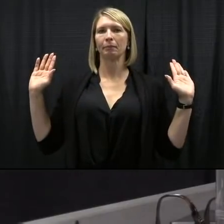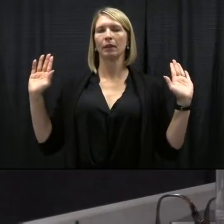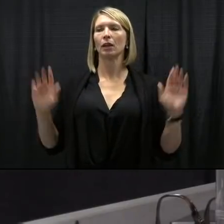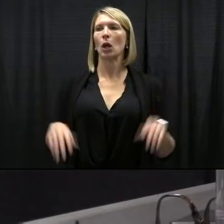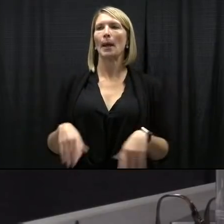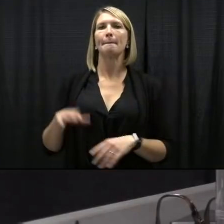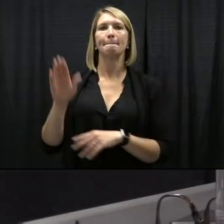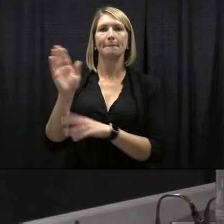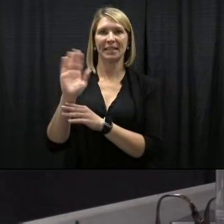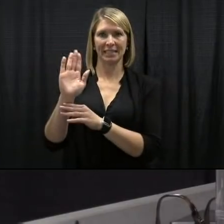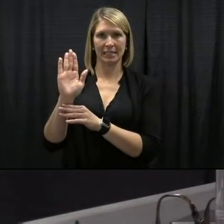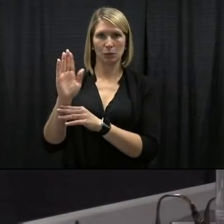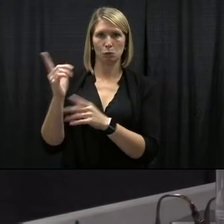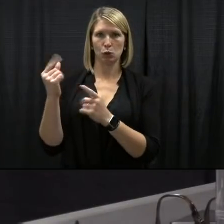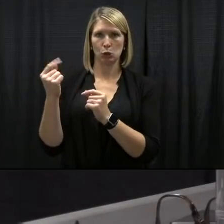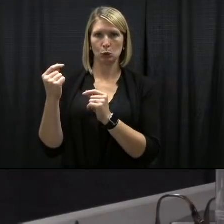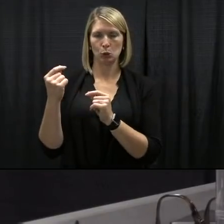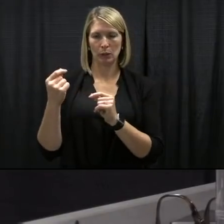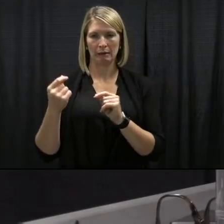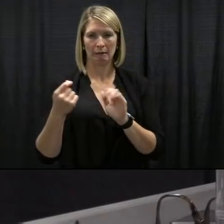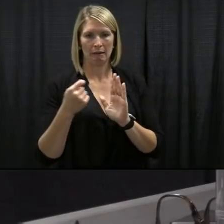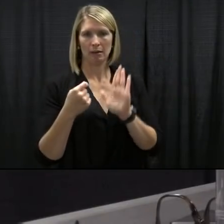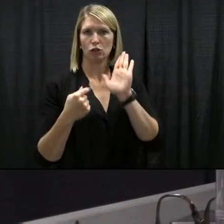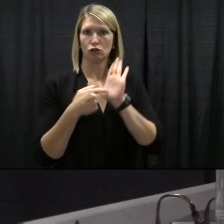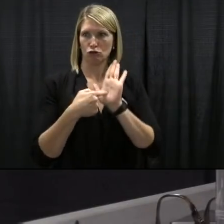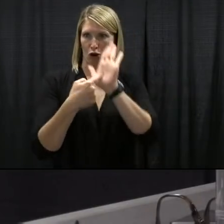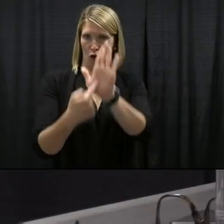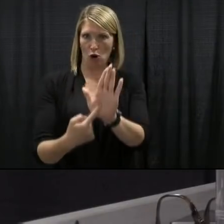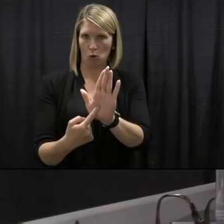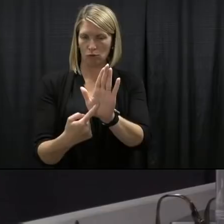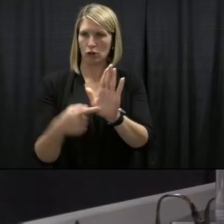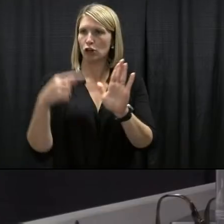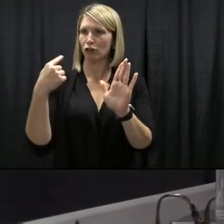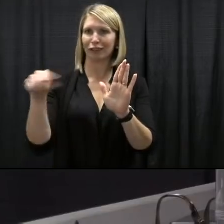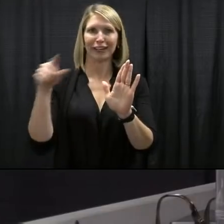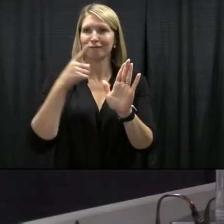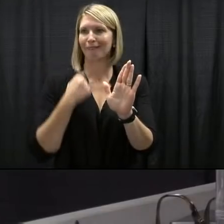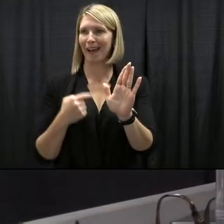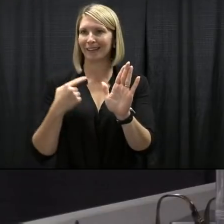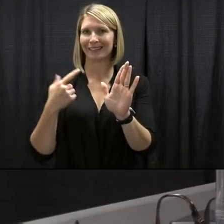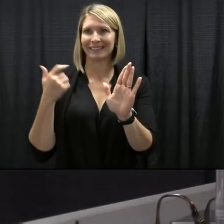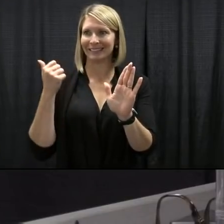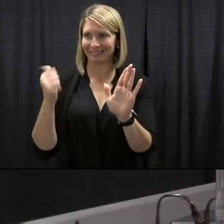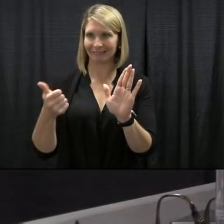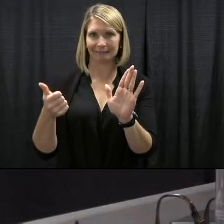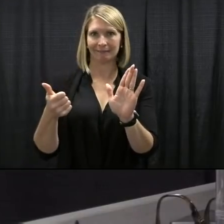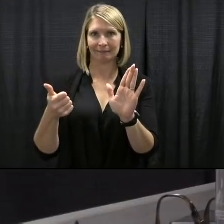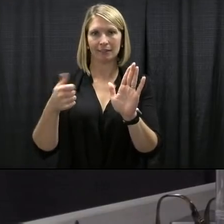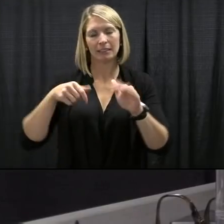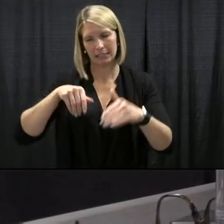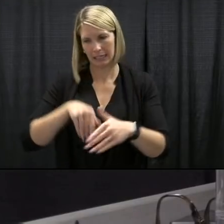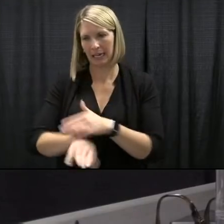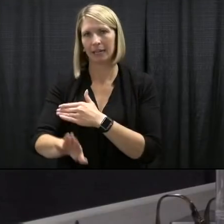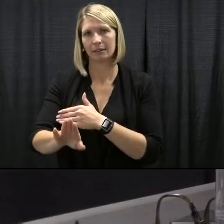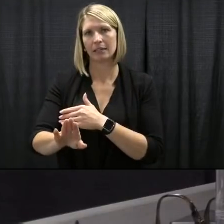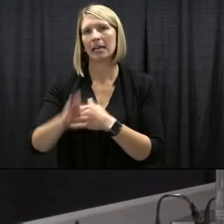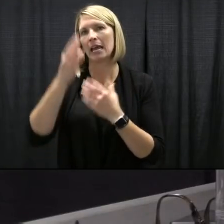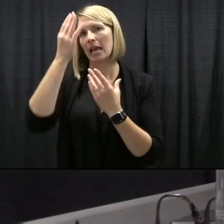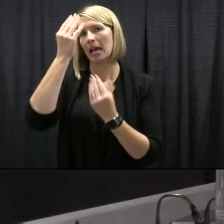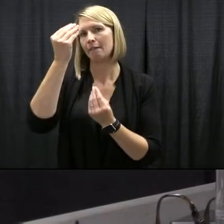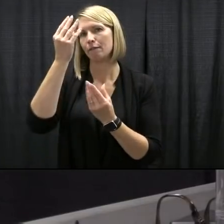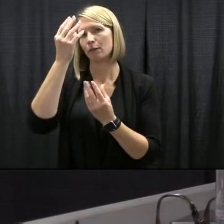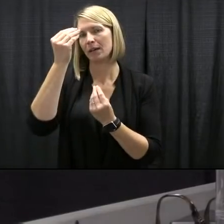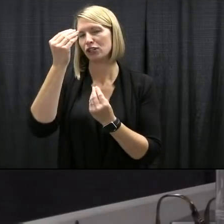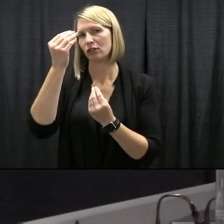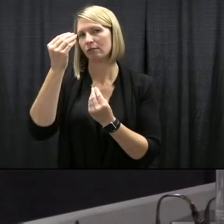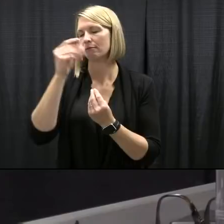you just hover over that QR code and it's green or red, and then it's the name. And so no information is stored on the verifier